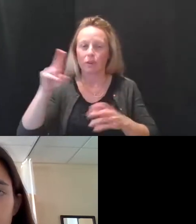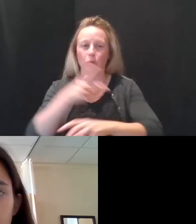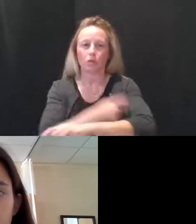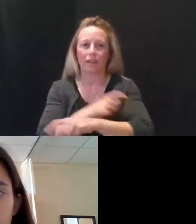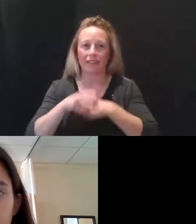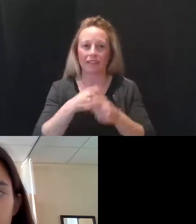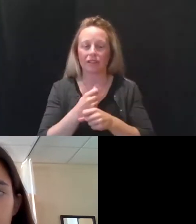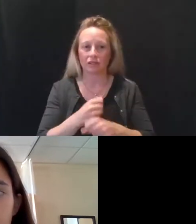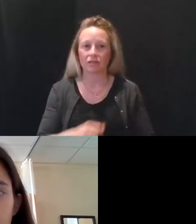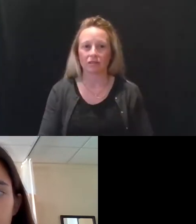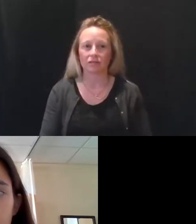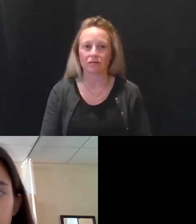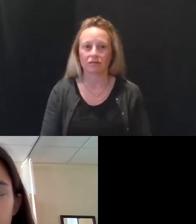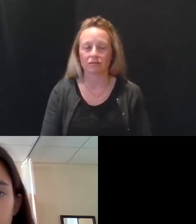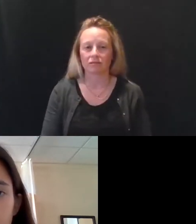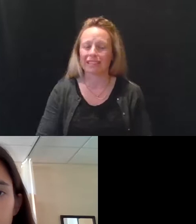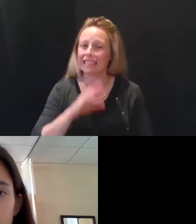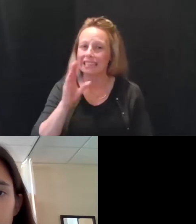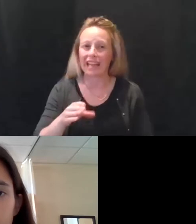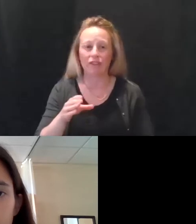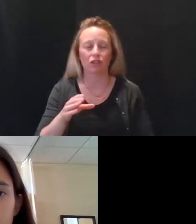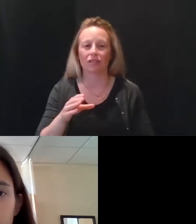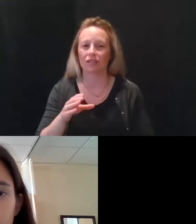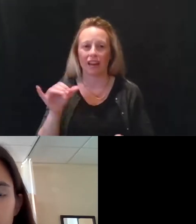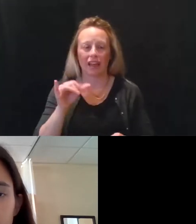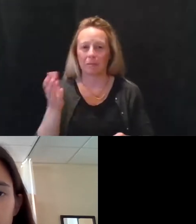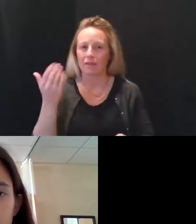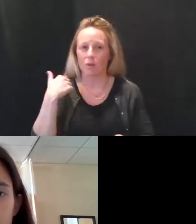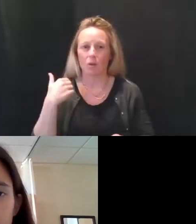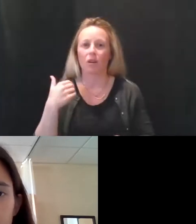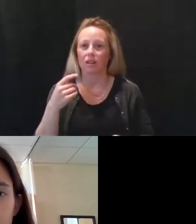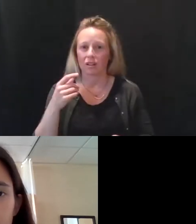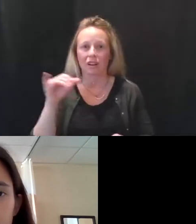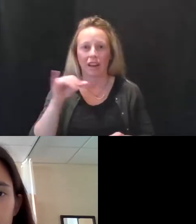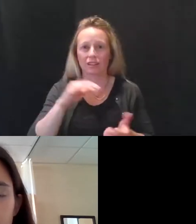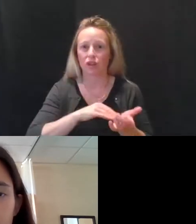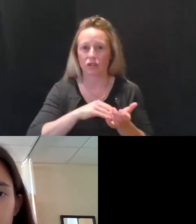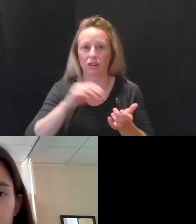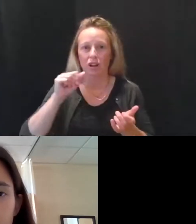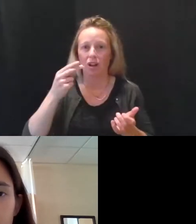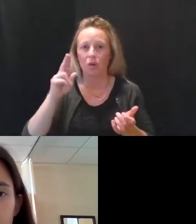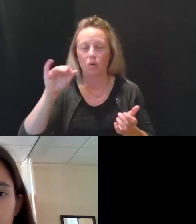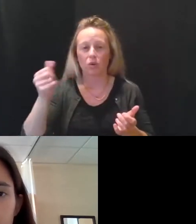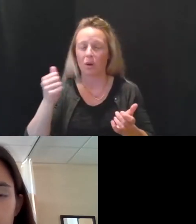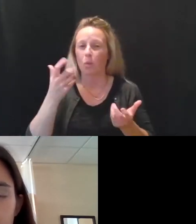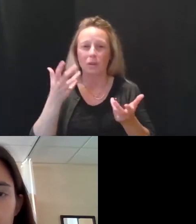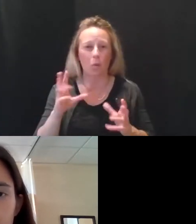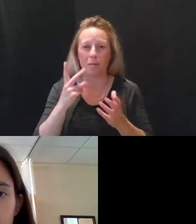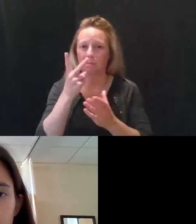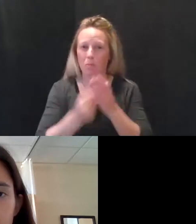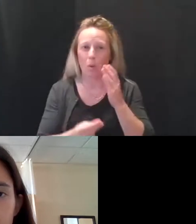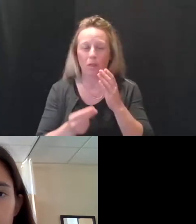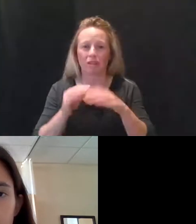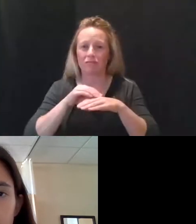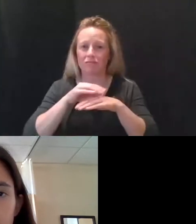never been more than before. As Dr. Ahuja pointed out previously, that we do not want a co-infection complicating the whole